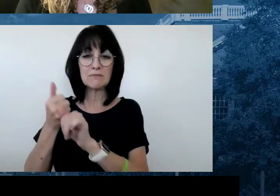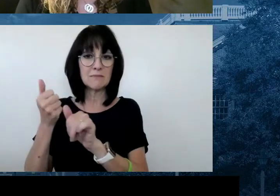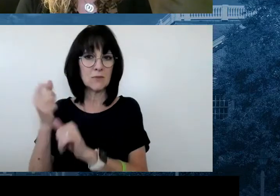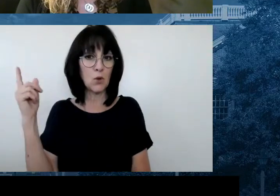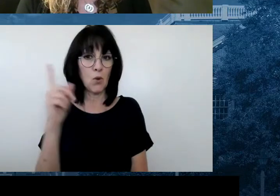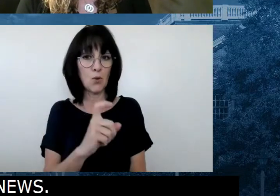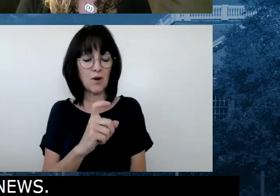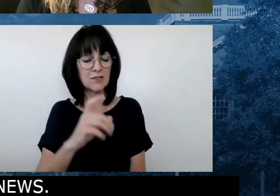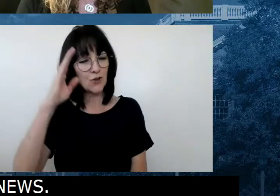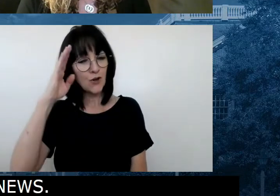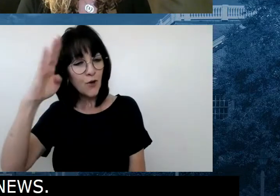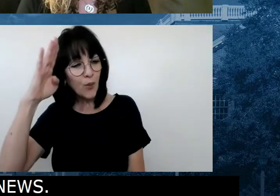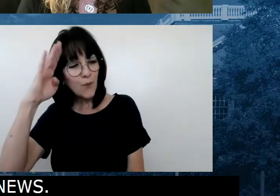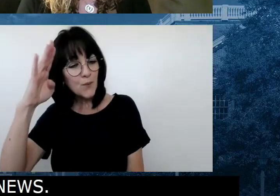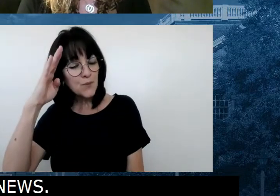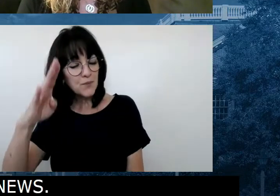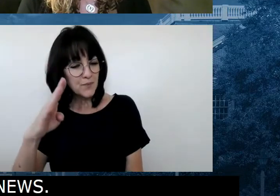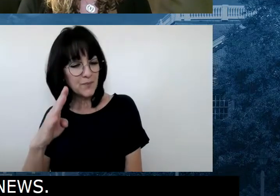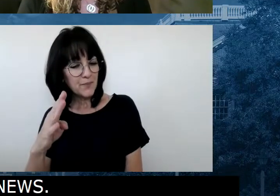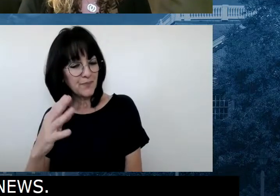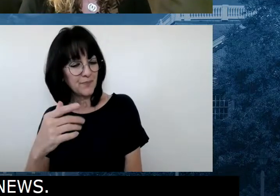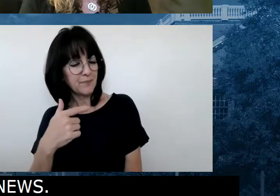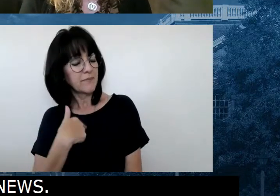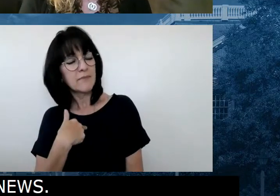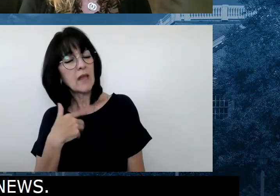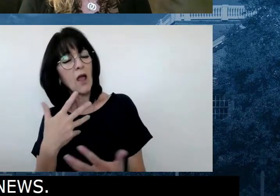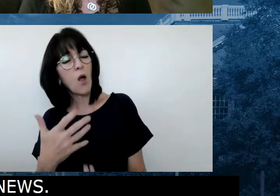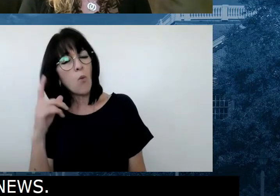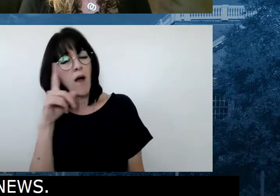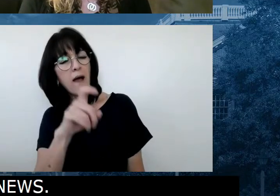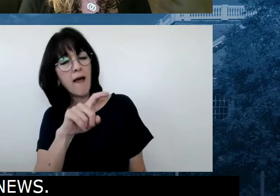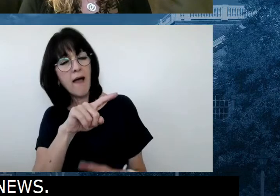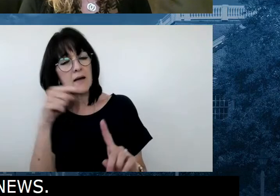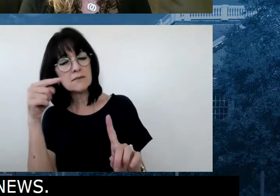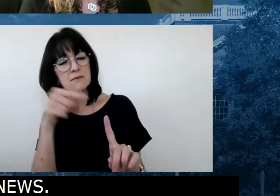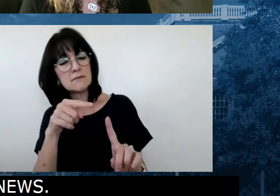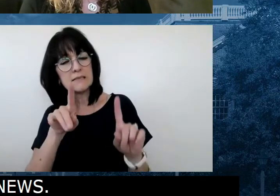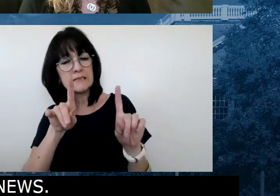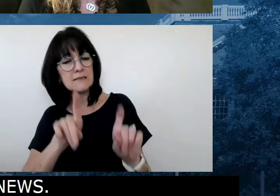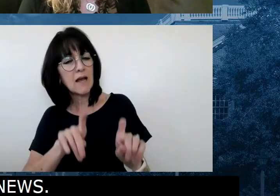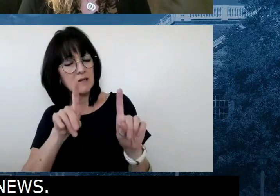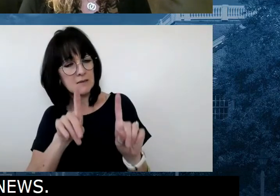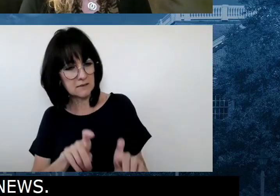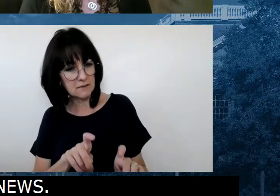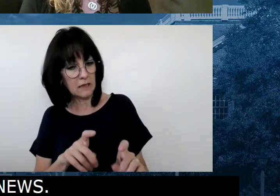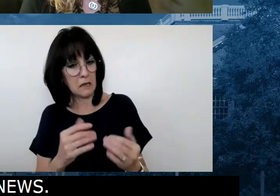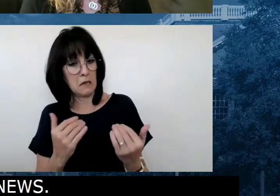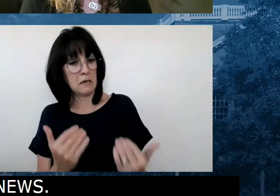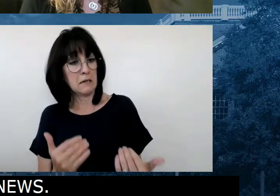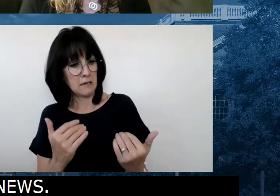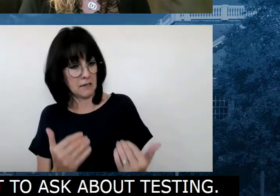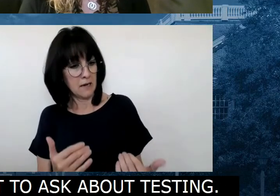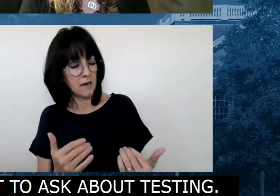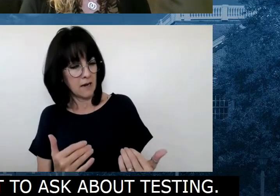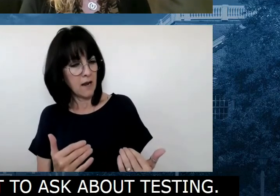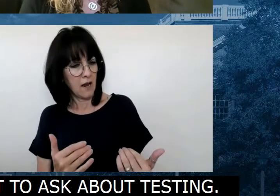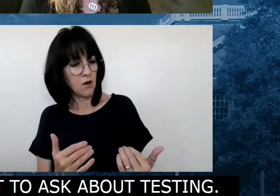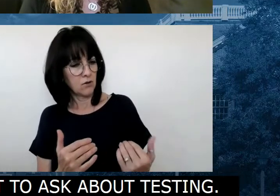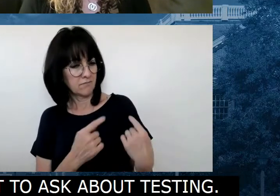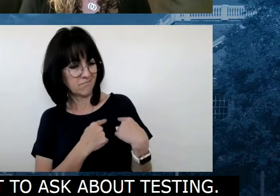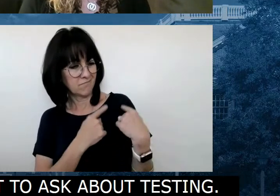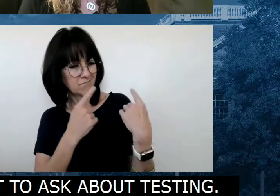Hi, everyone. I just want to ask about testing. At this point, I think there's been